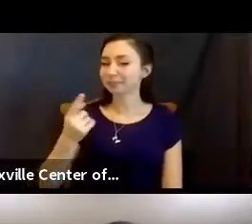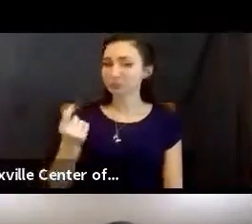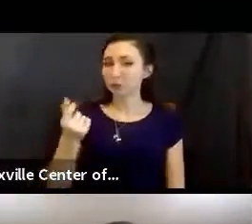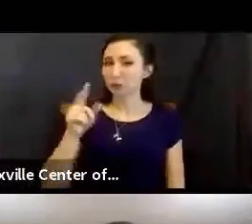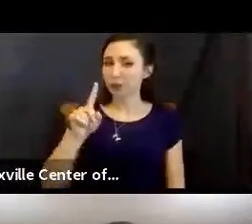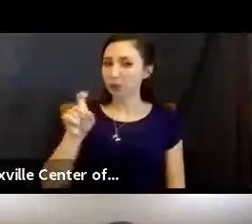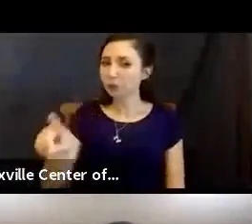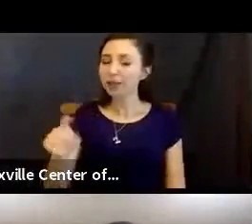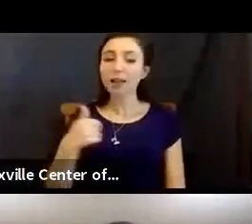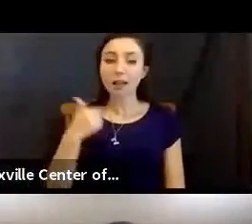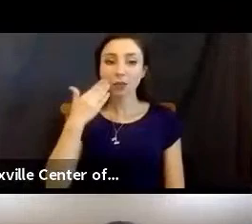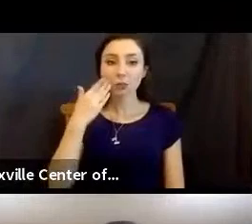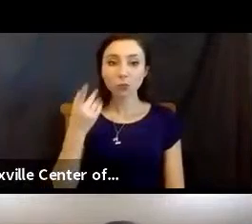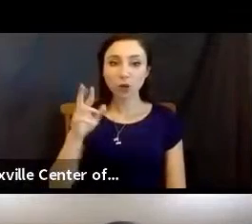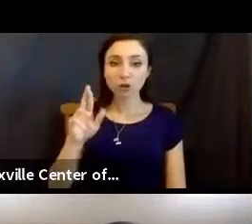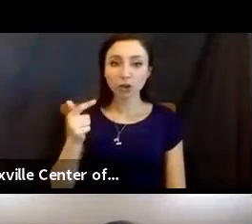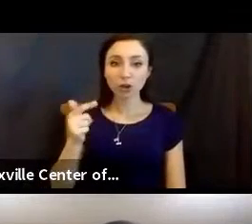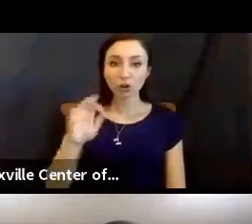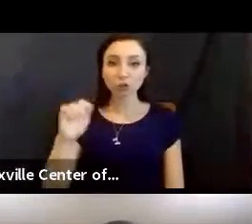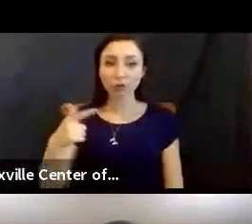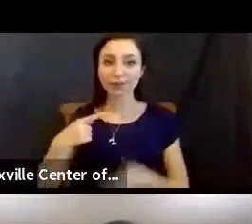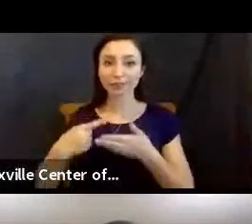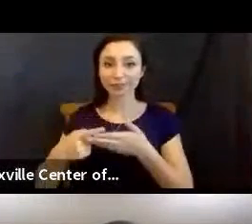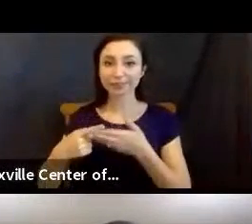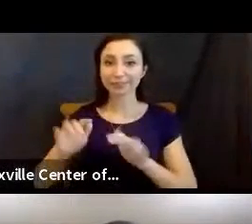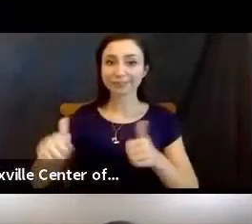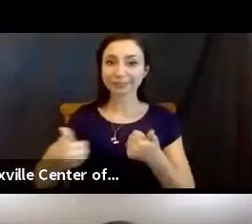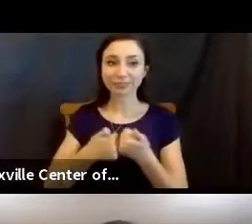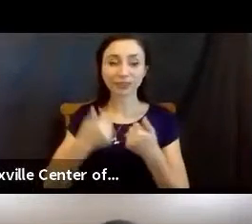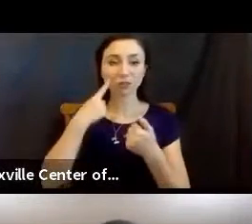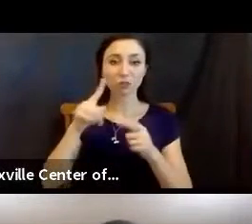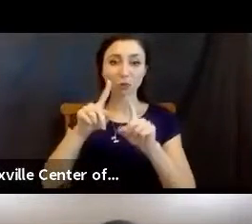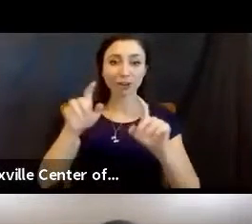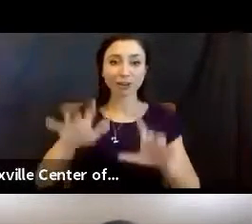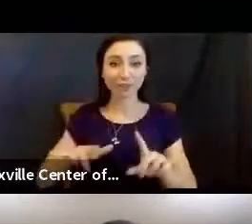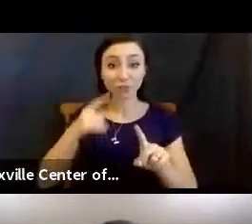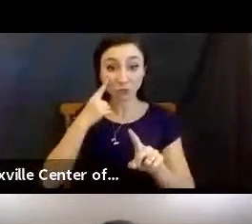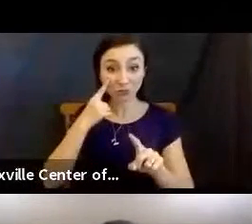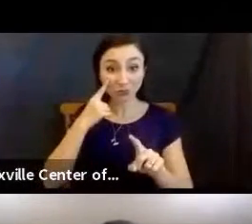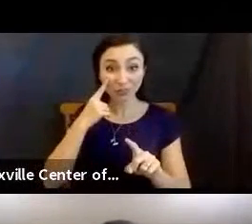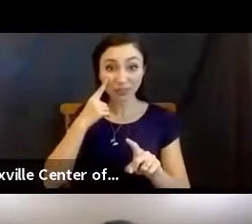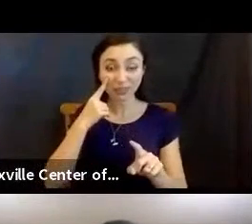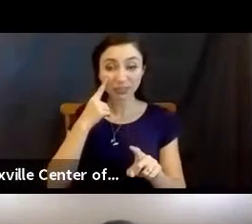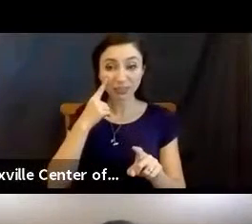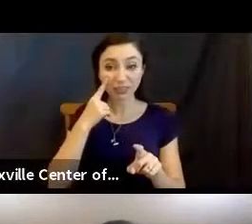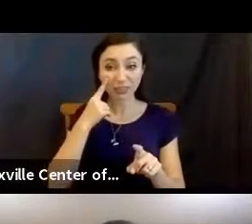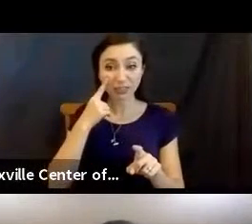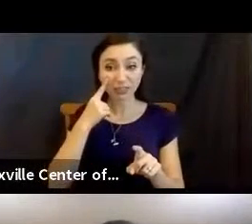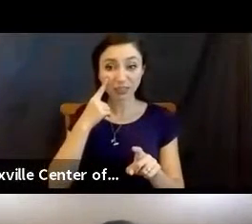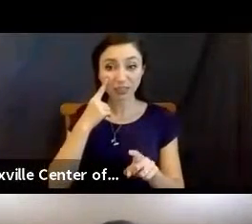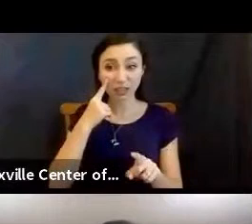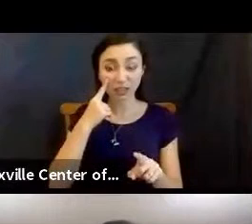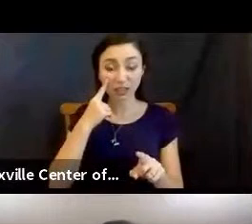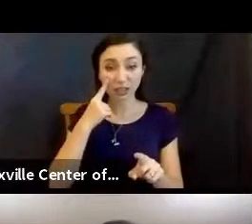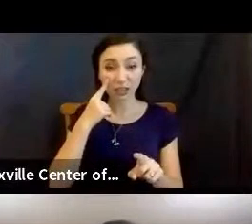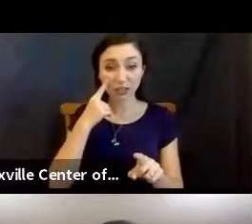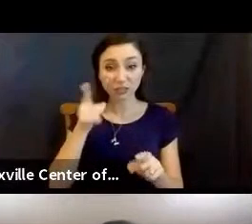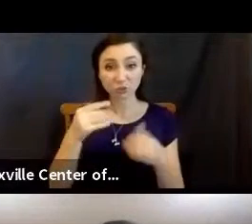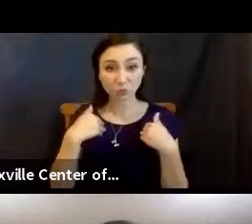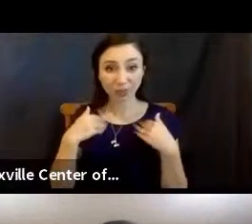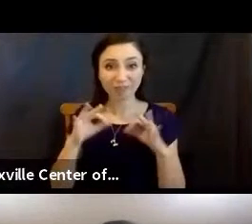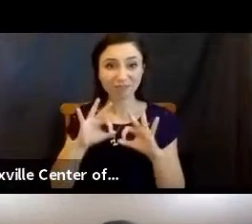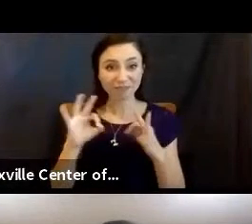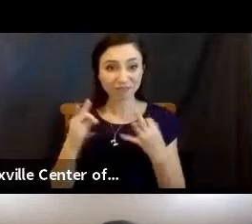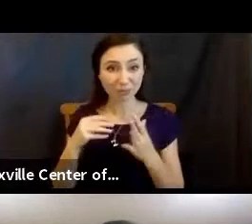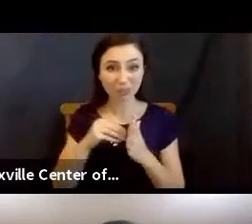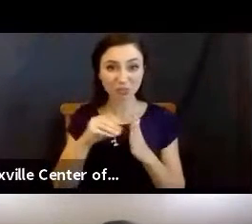I know Dr. Gregg talked about their challenges with testing. Do you think that you have families or